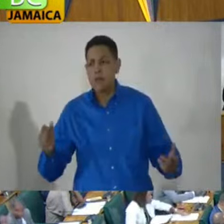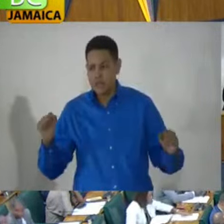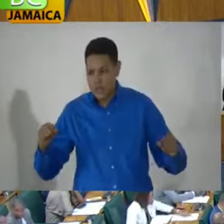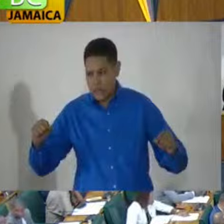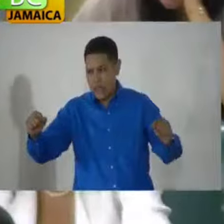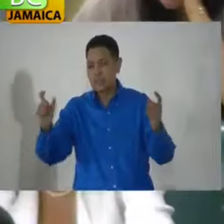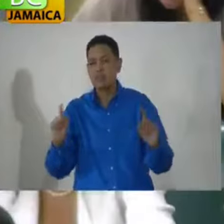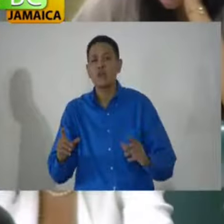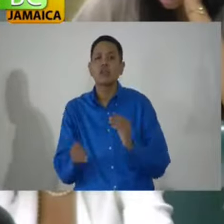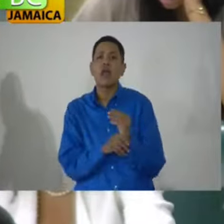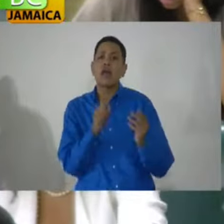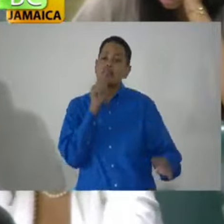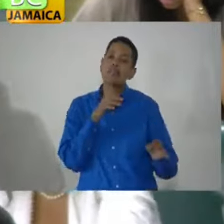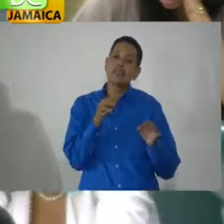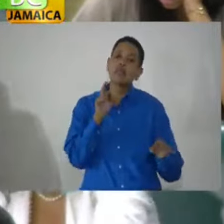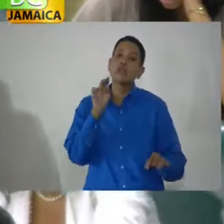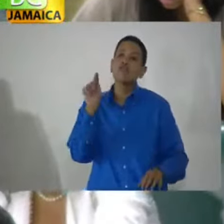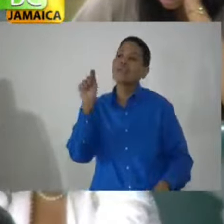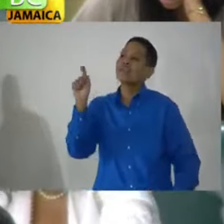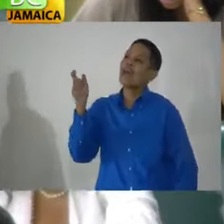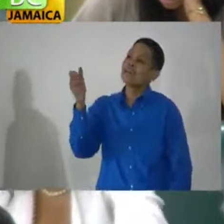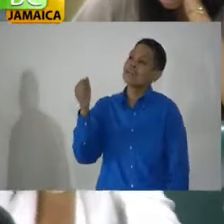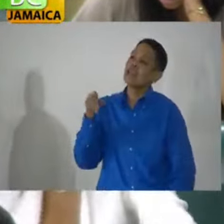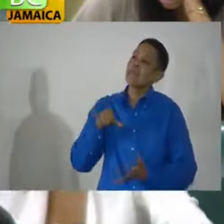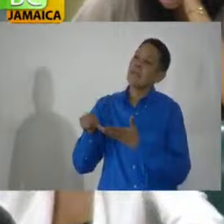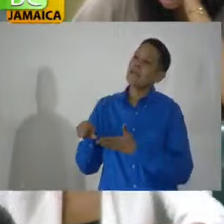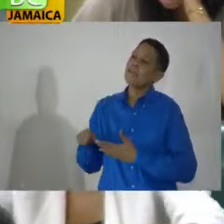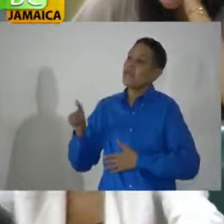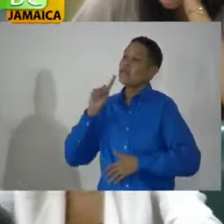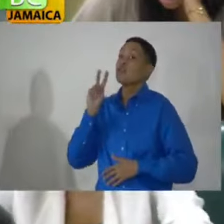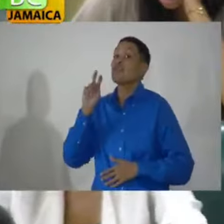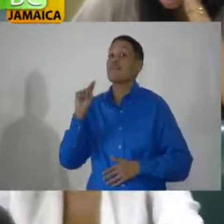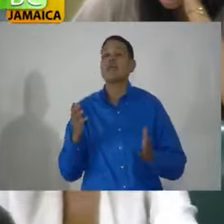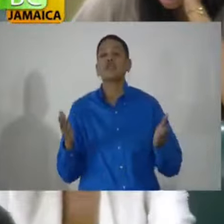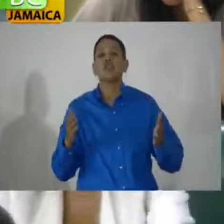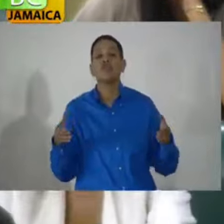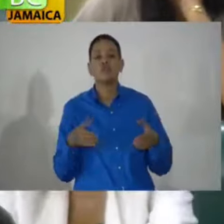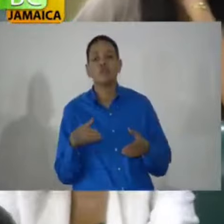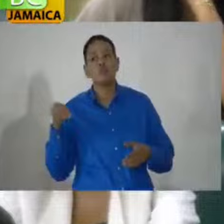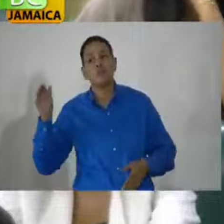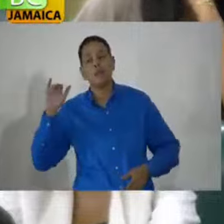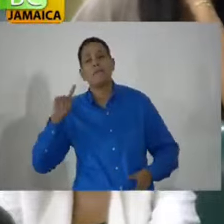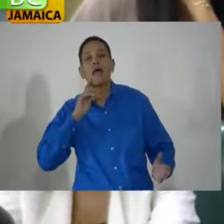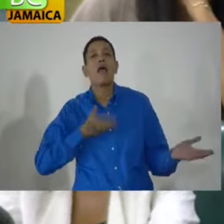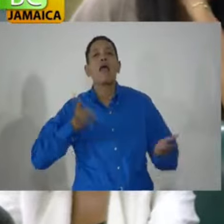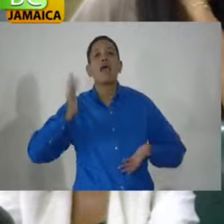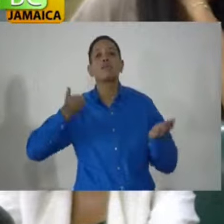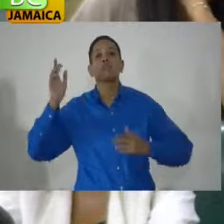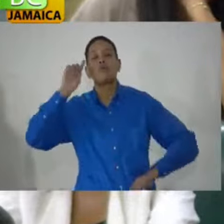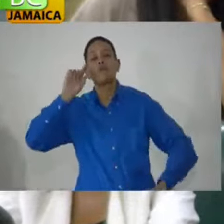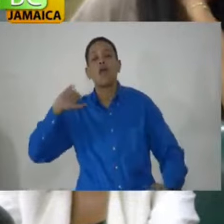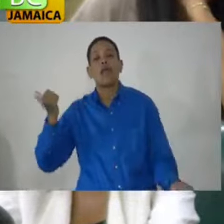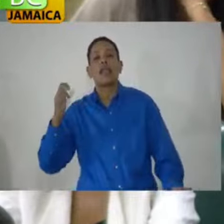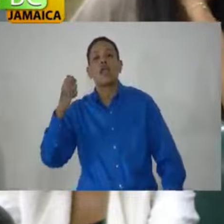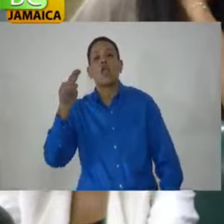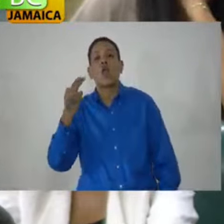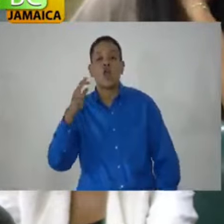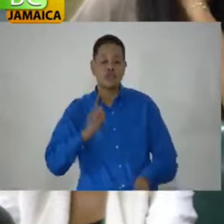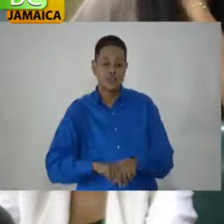Representatives, prescribe the rate of levy to be paid to the Veterinary Services Division by exporters for any conch